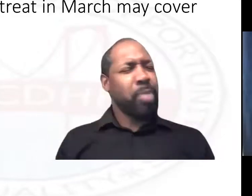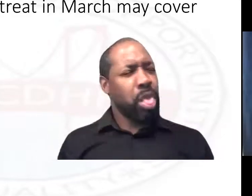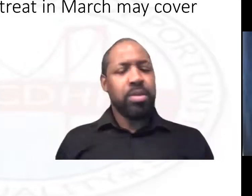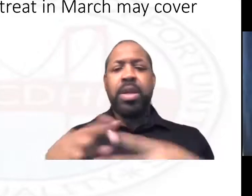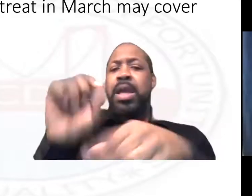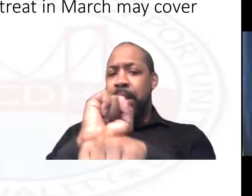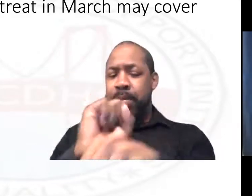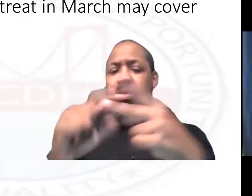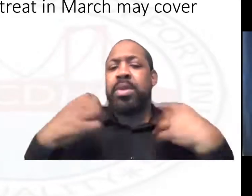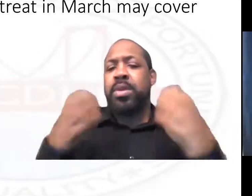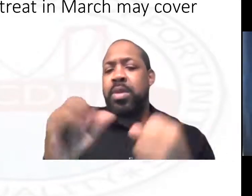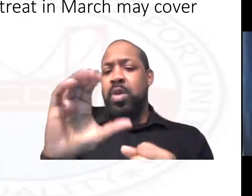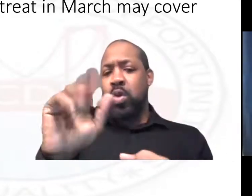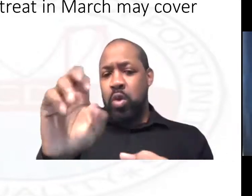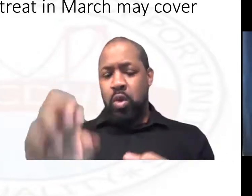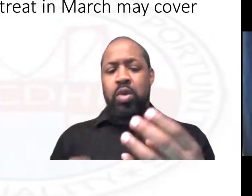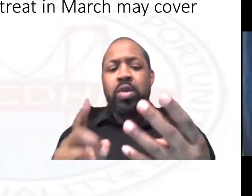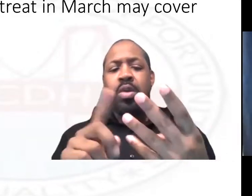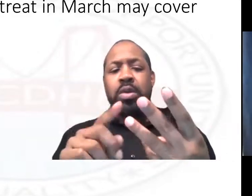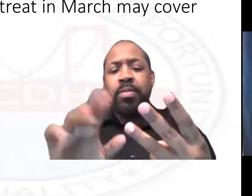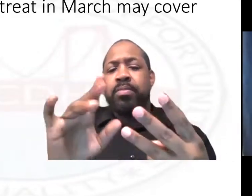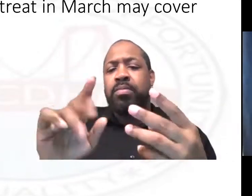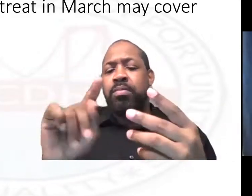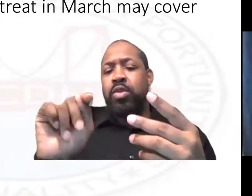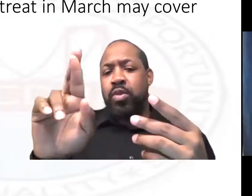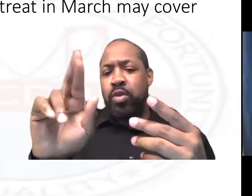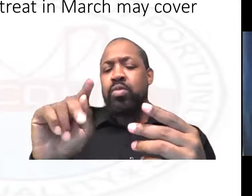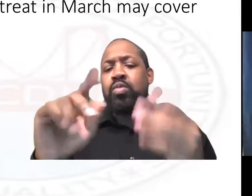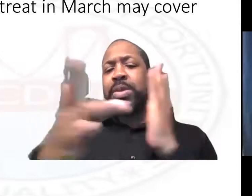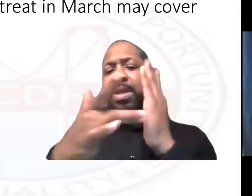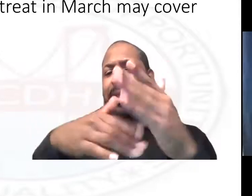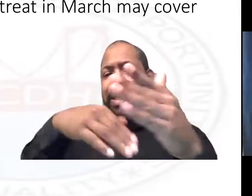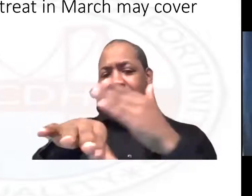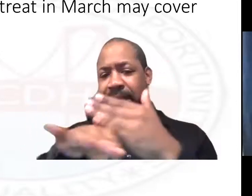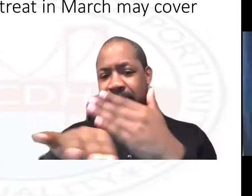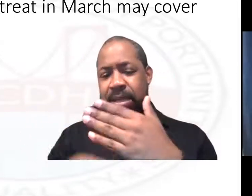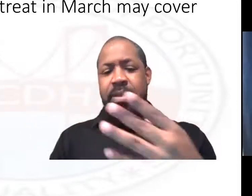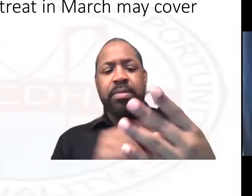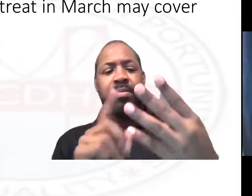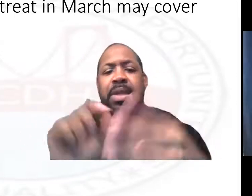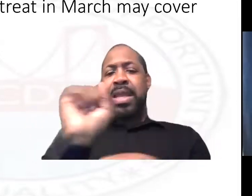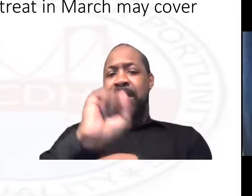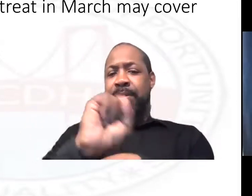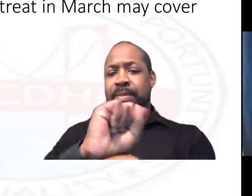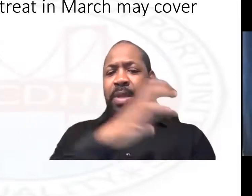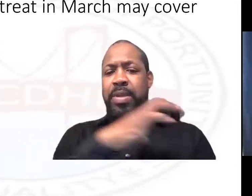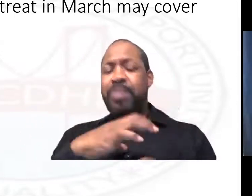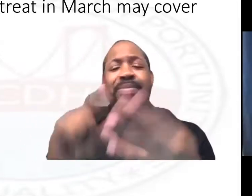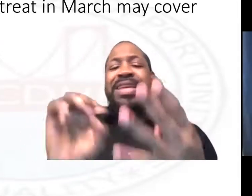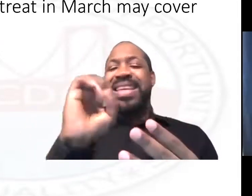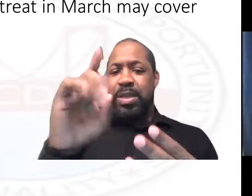there's 4 things particularly regarding employment. There's 4 committees: the